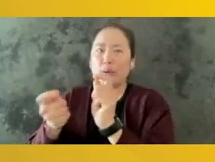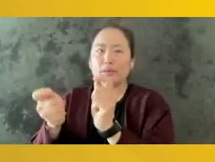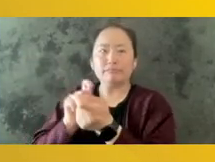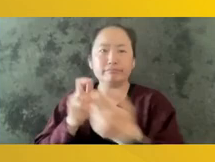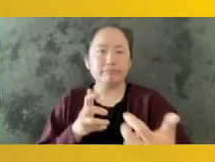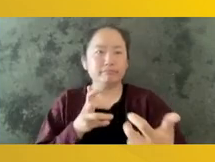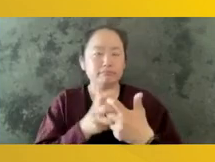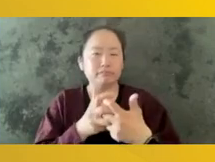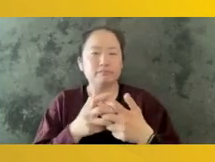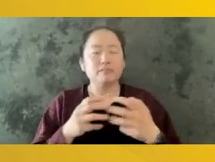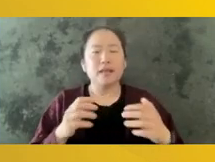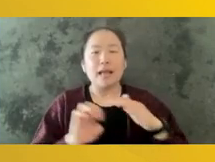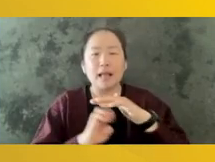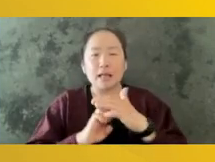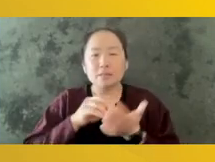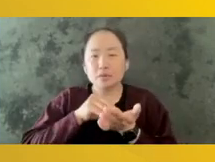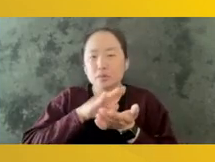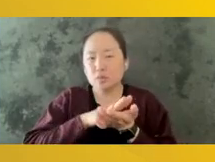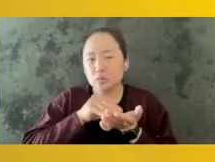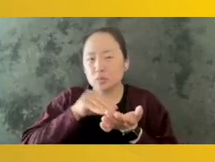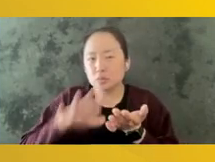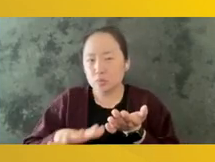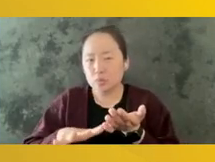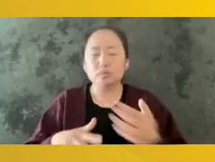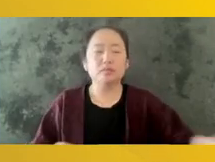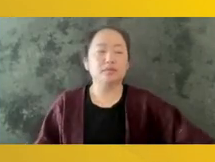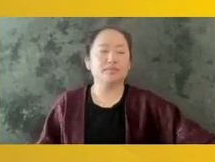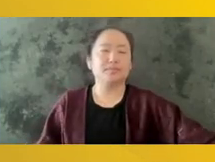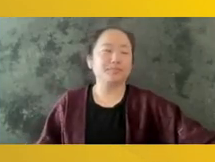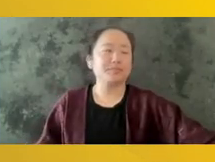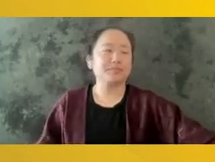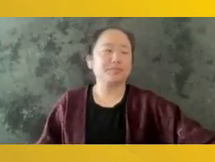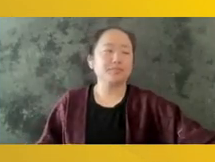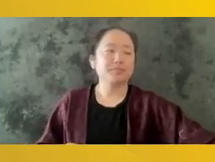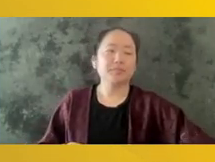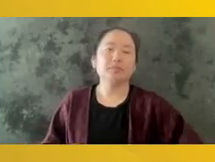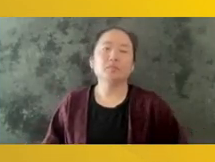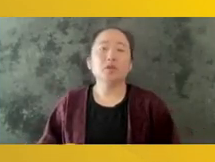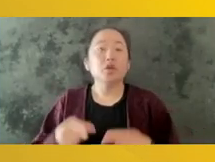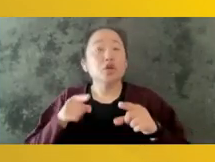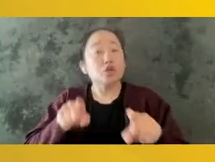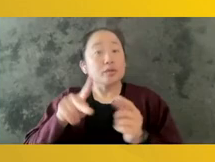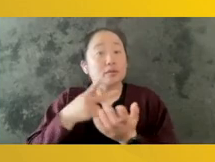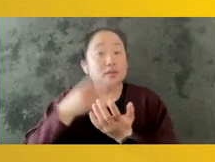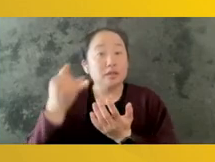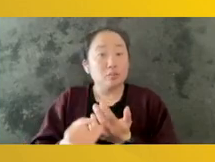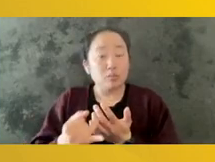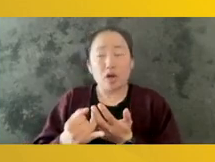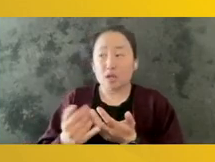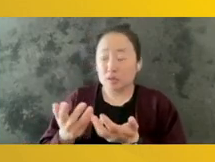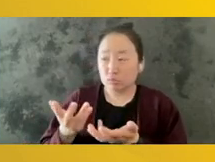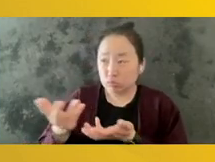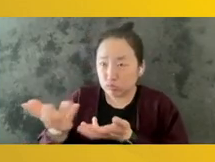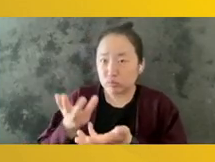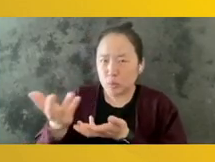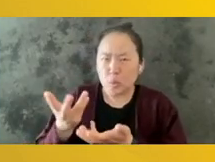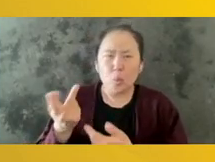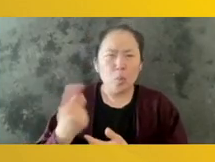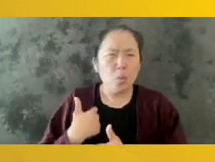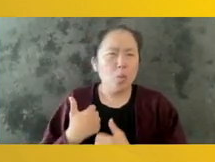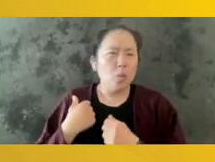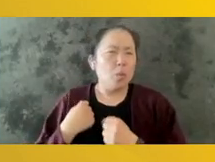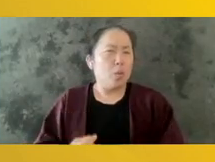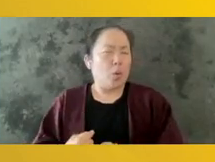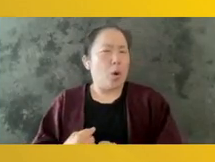simpler level. So over the project, we both realized that we feel very strongly about how important it is to